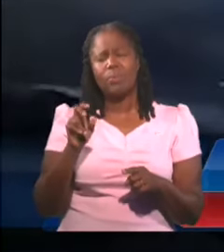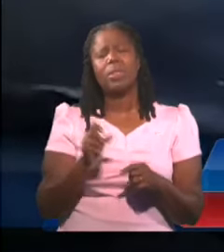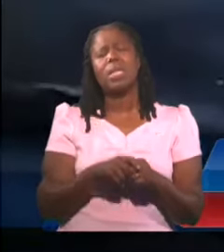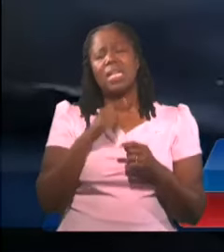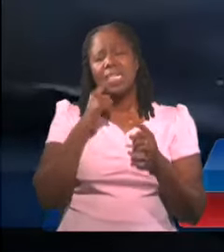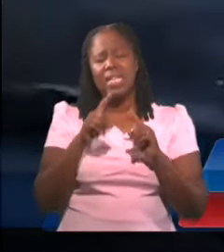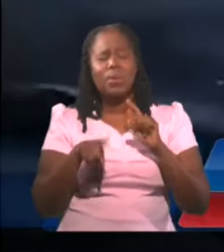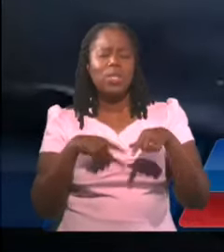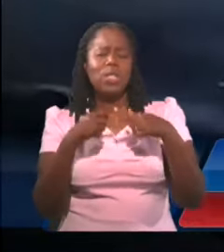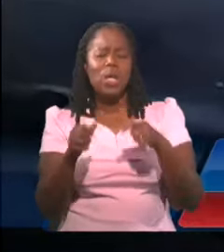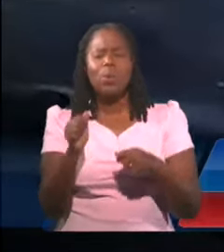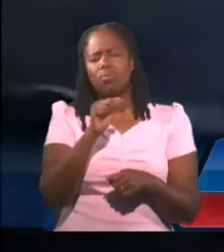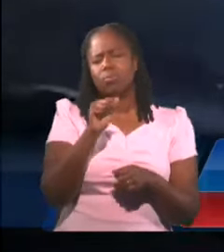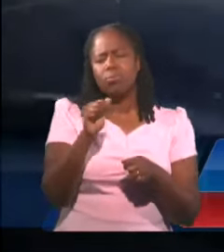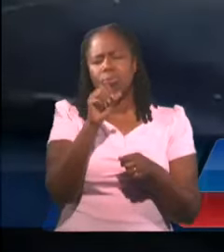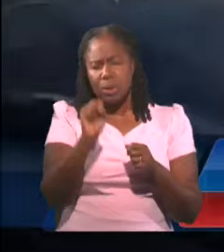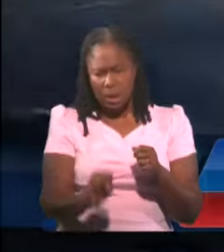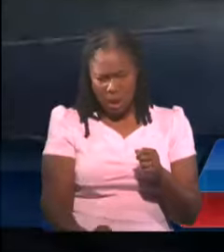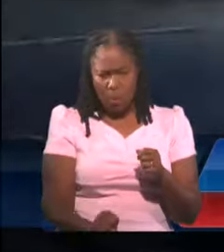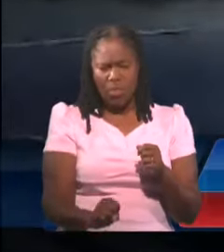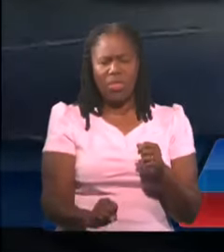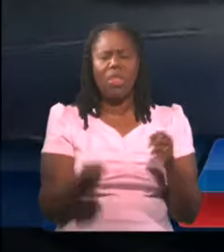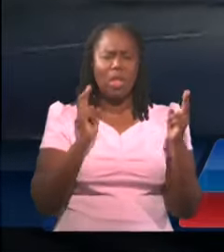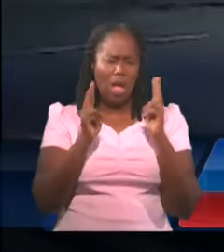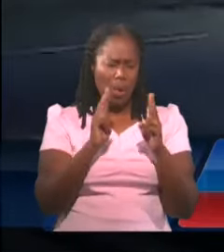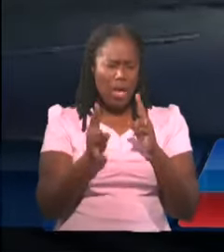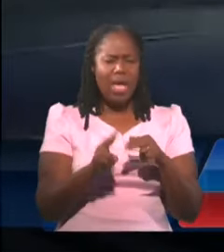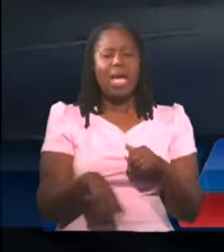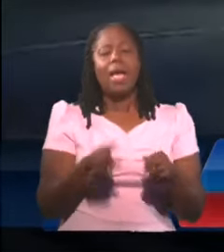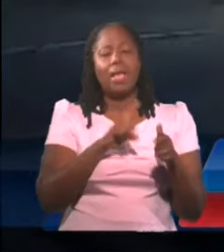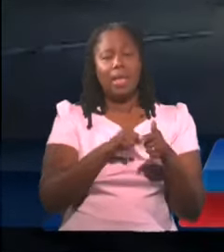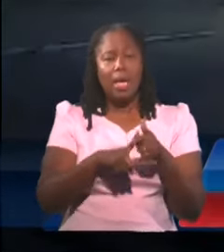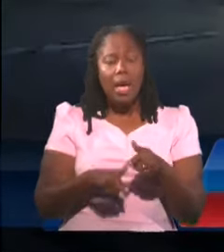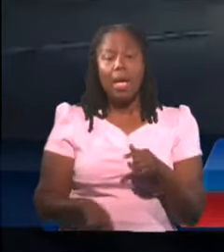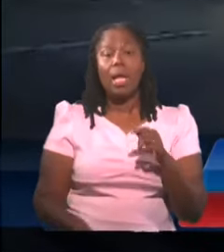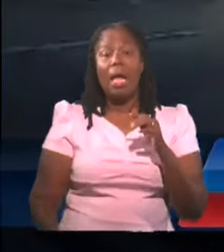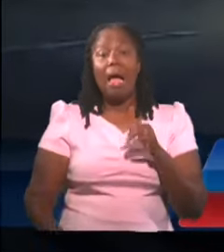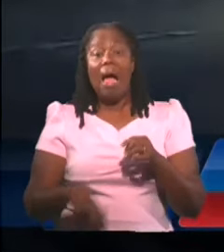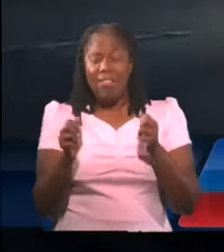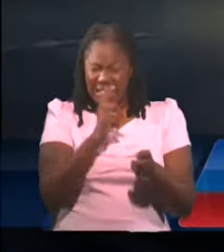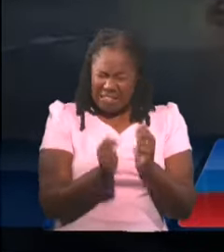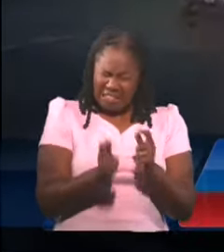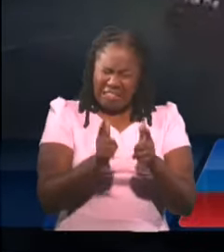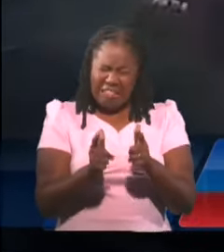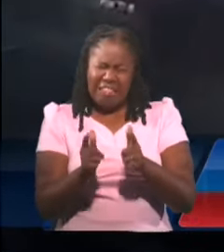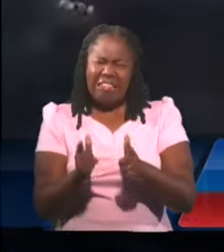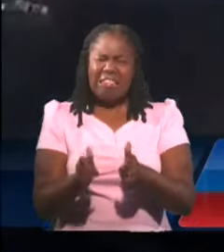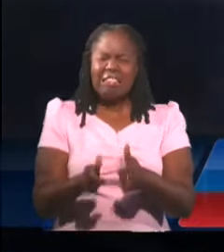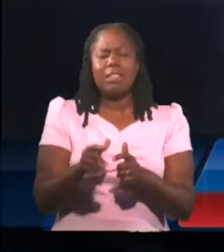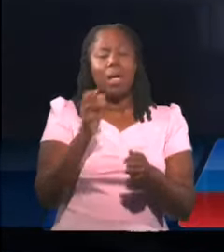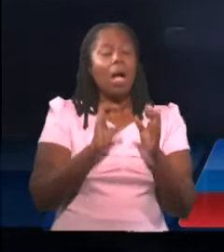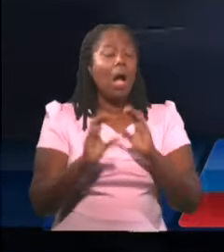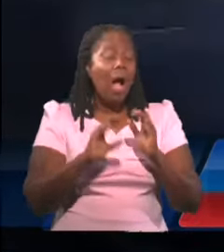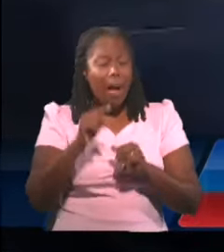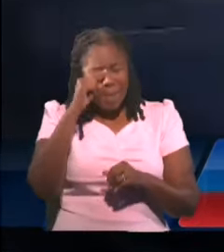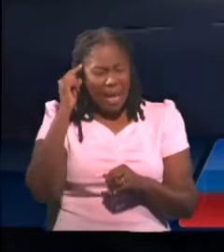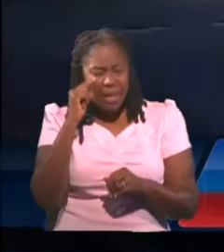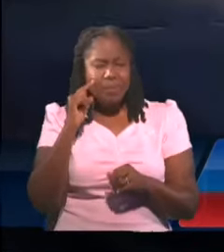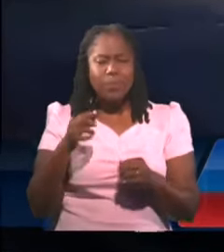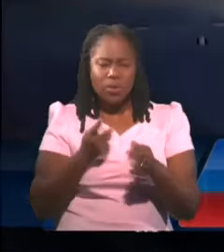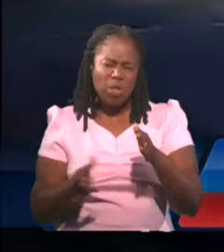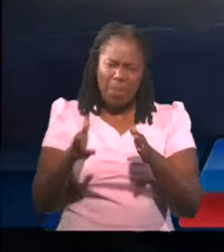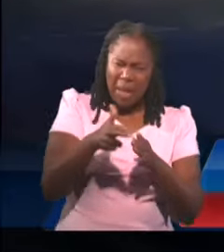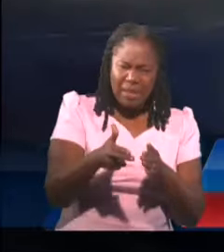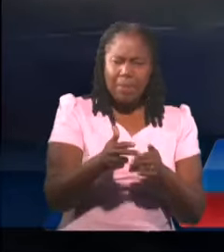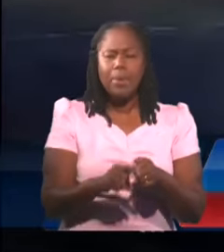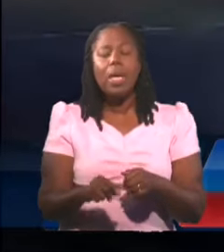heading south in the company's vehicle when a black Hyundai Ioniq, driving at a high speed, attempted to overtake in the vicinity of Prisal. The